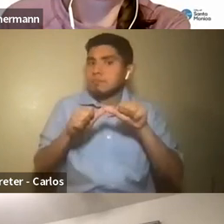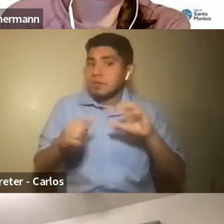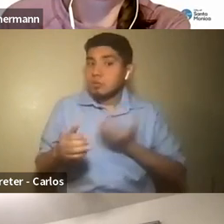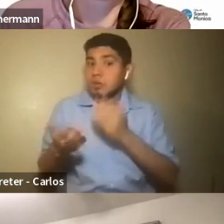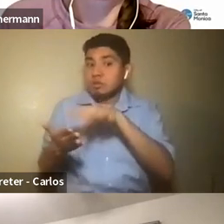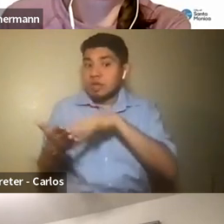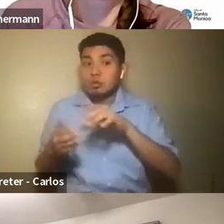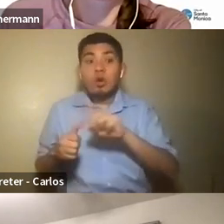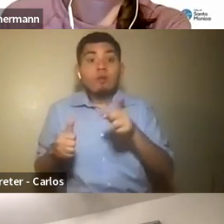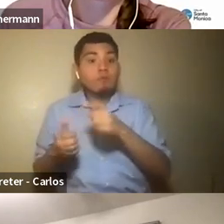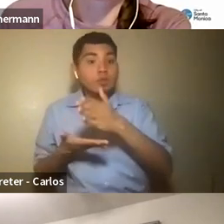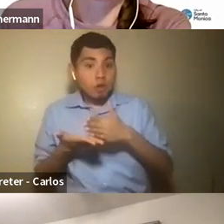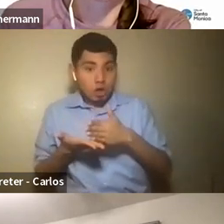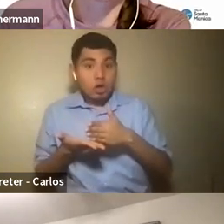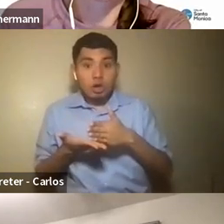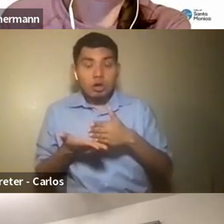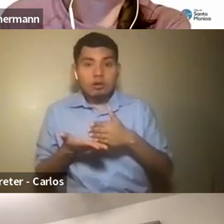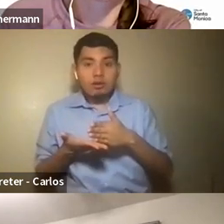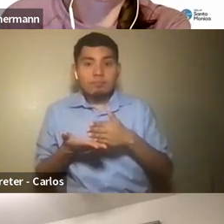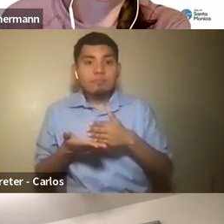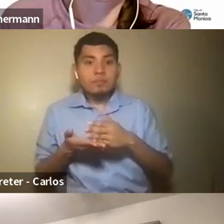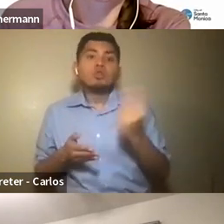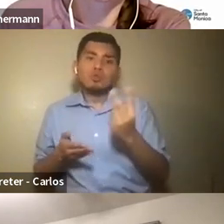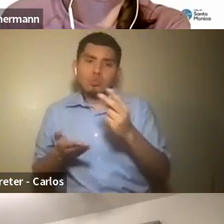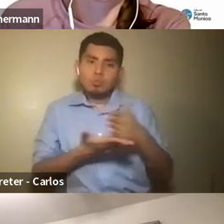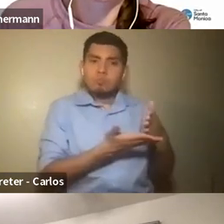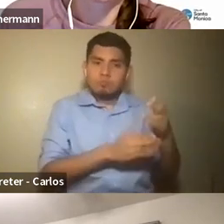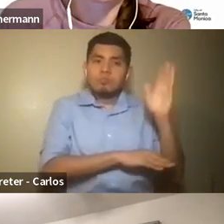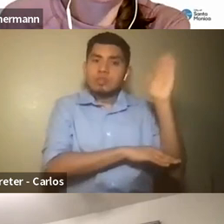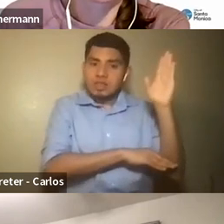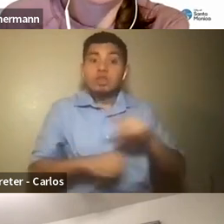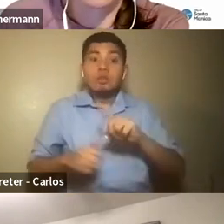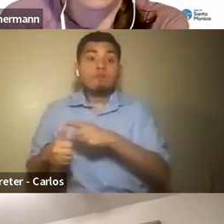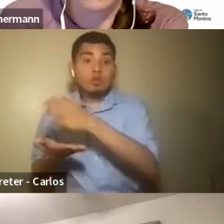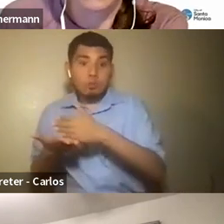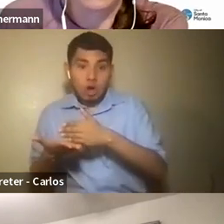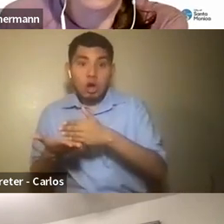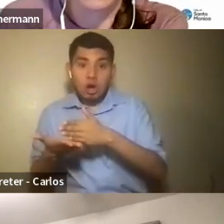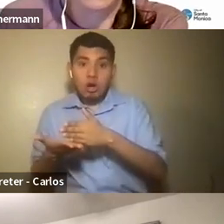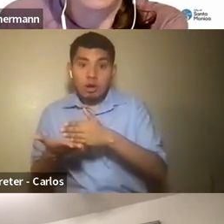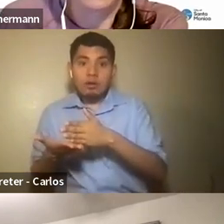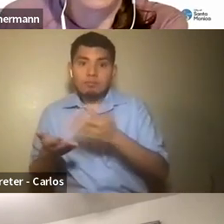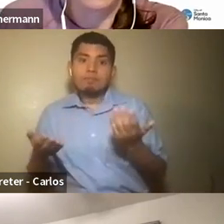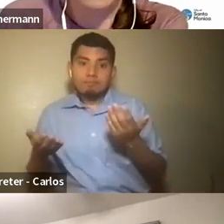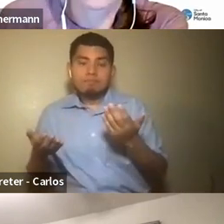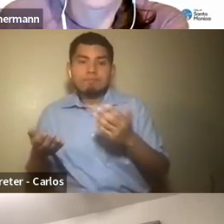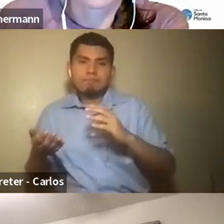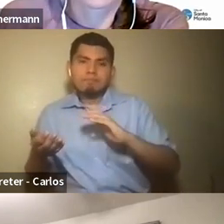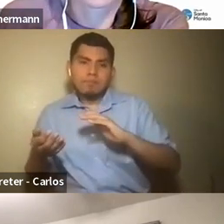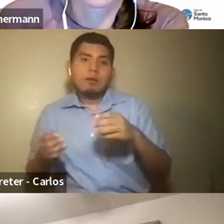item is the first of a two-part presentation, the second part being at our next regular meeting on